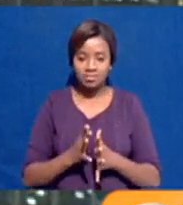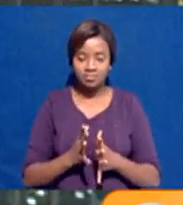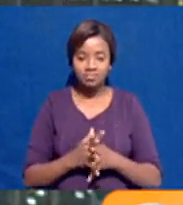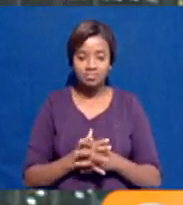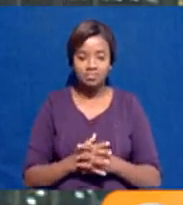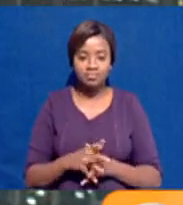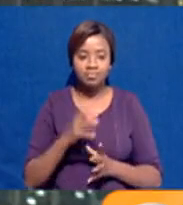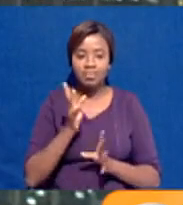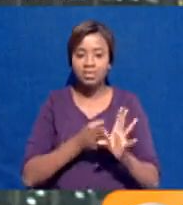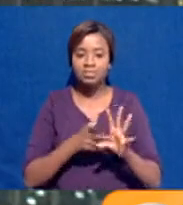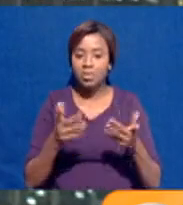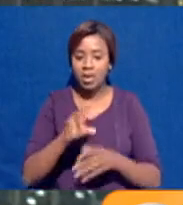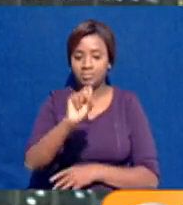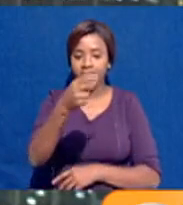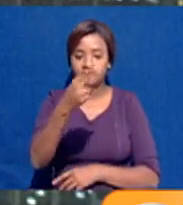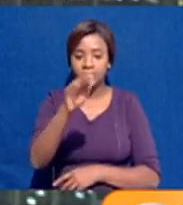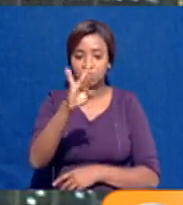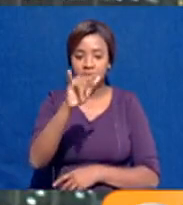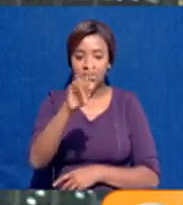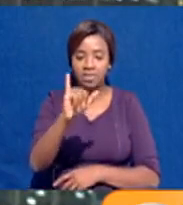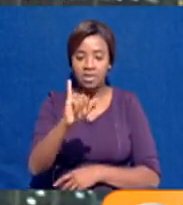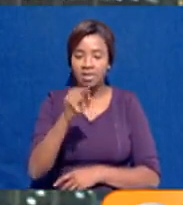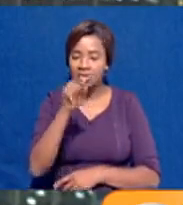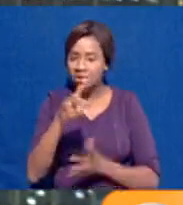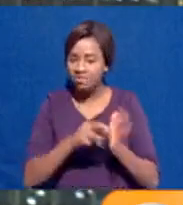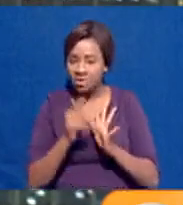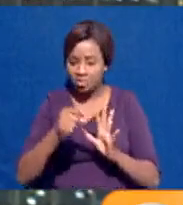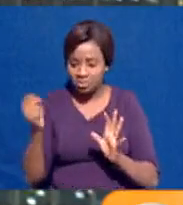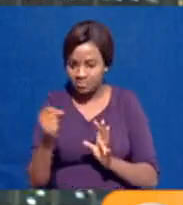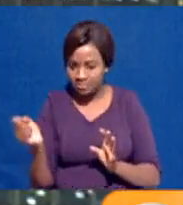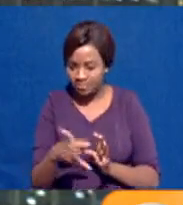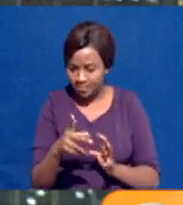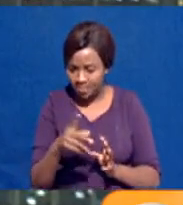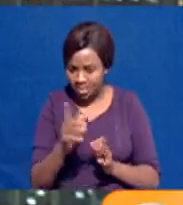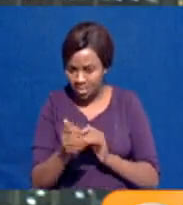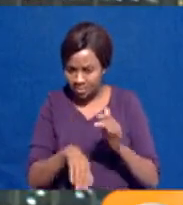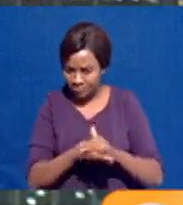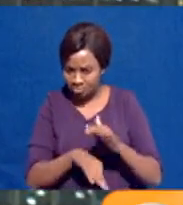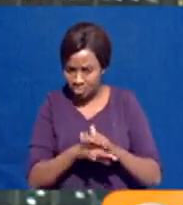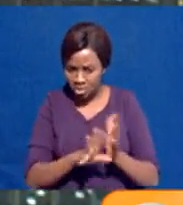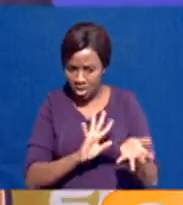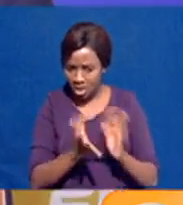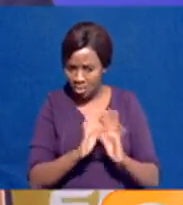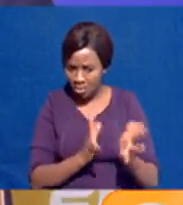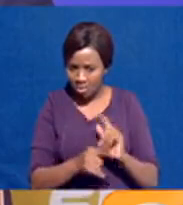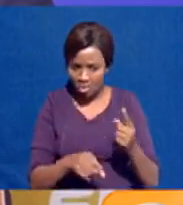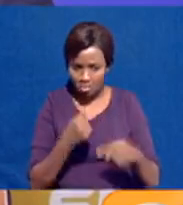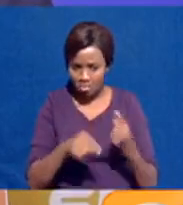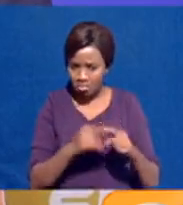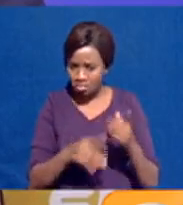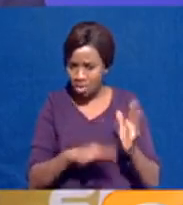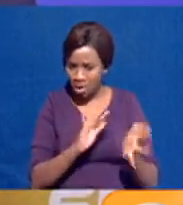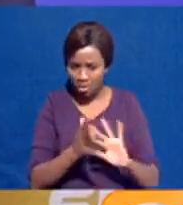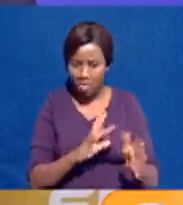Jackpot. David managed to correctly predict 12 out of 13 match outcomes. Namuya, who is a casual